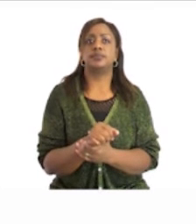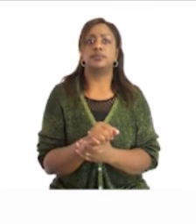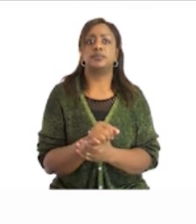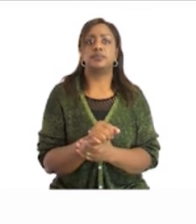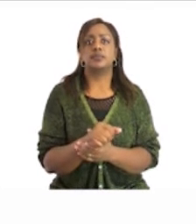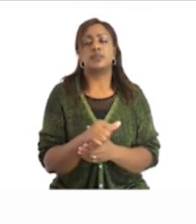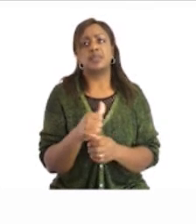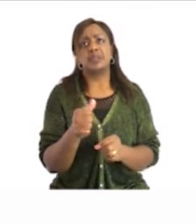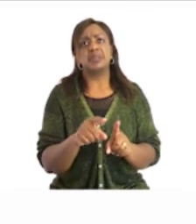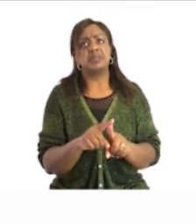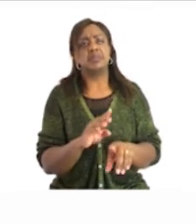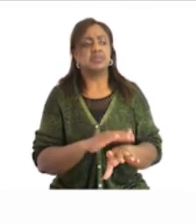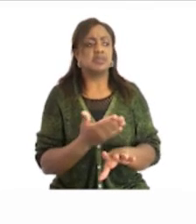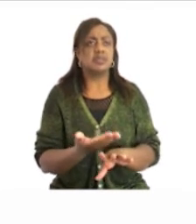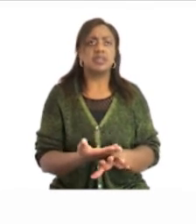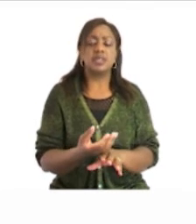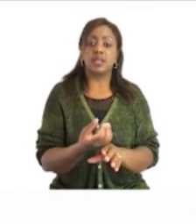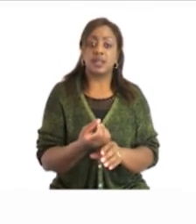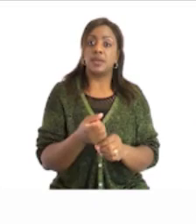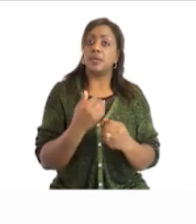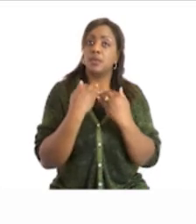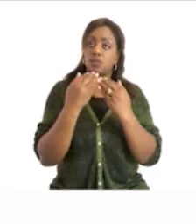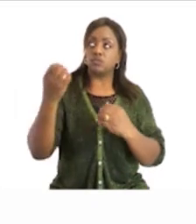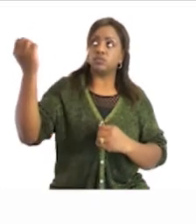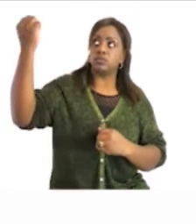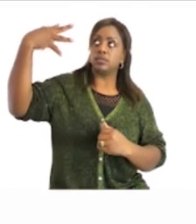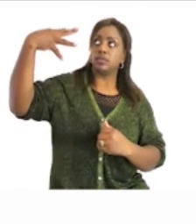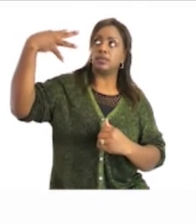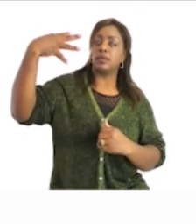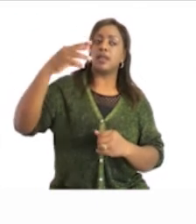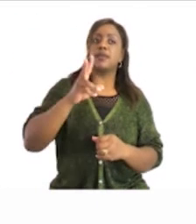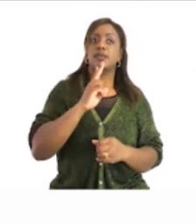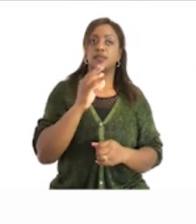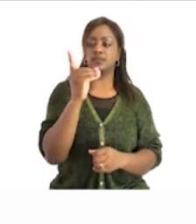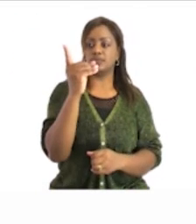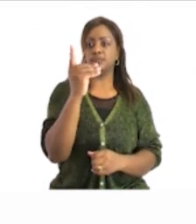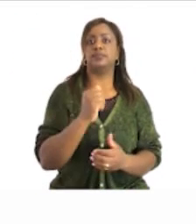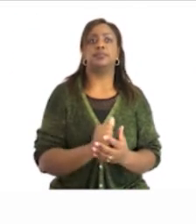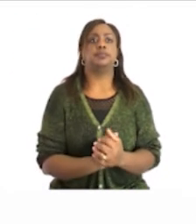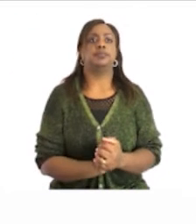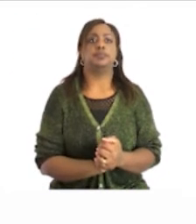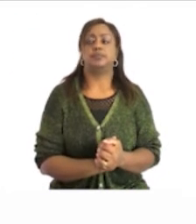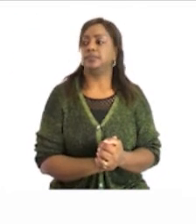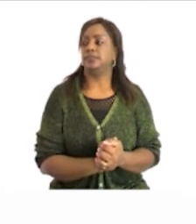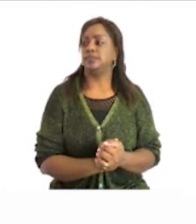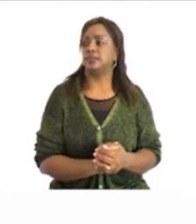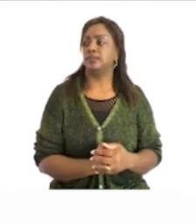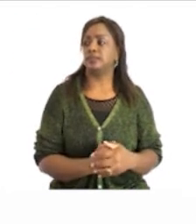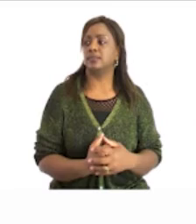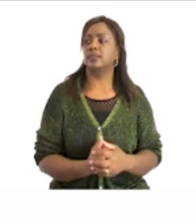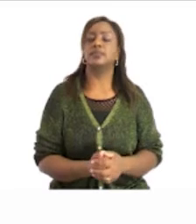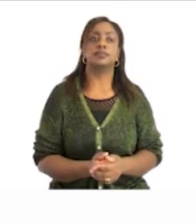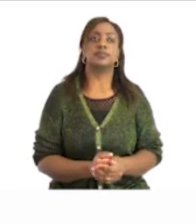type of vitamin, vitamin D, that we get from the sun. And I think that is pretty cool. So the second one is